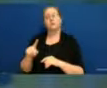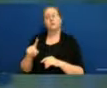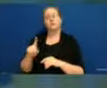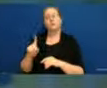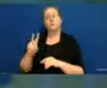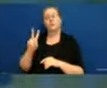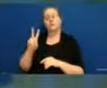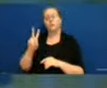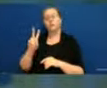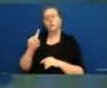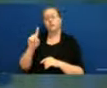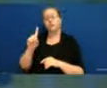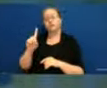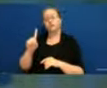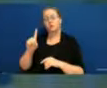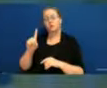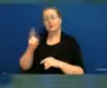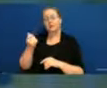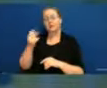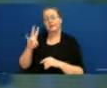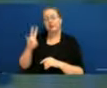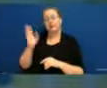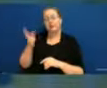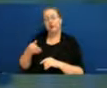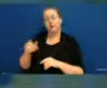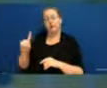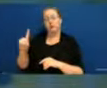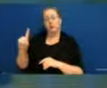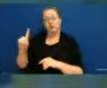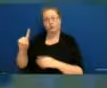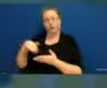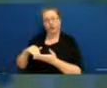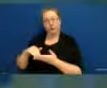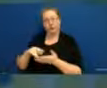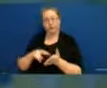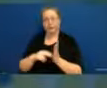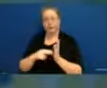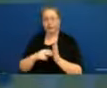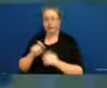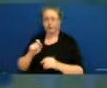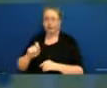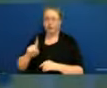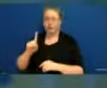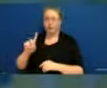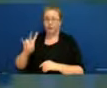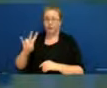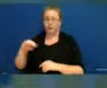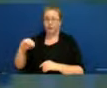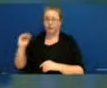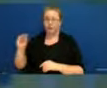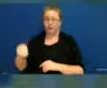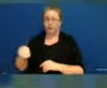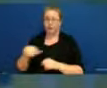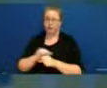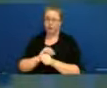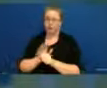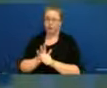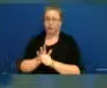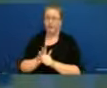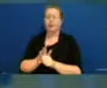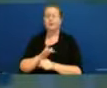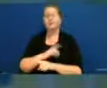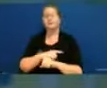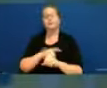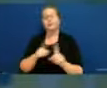1.7% of children test positive. So the vast majority still are not carrying COVID.